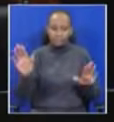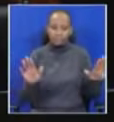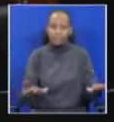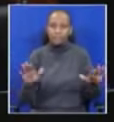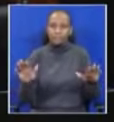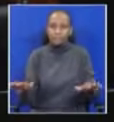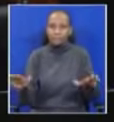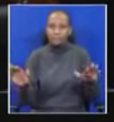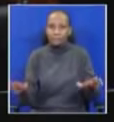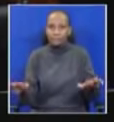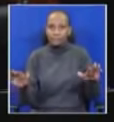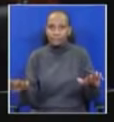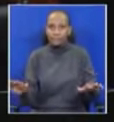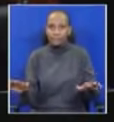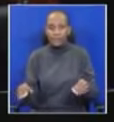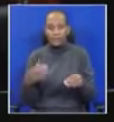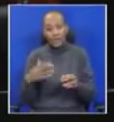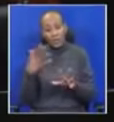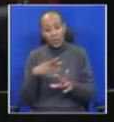Well,